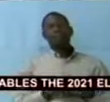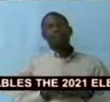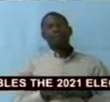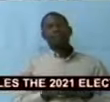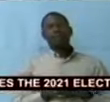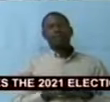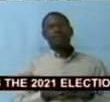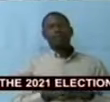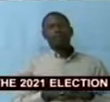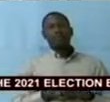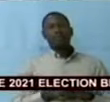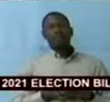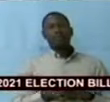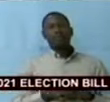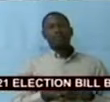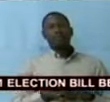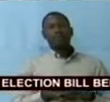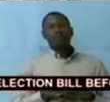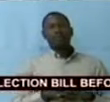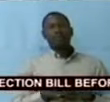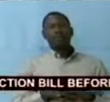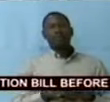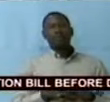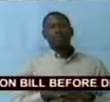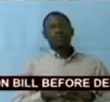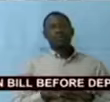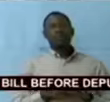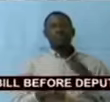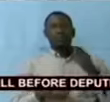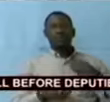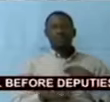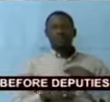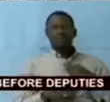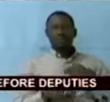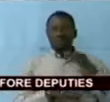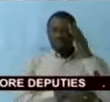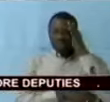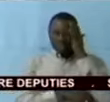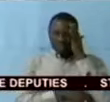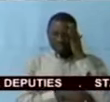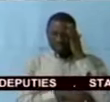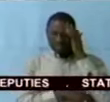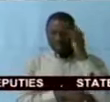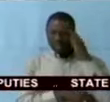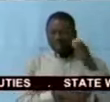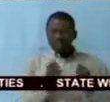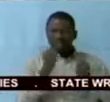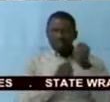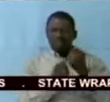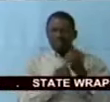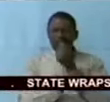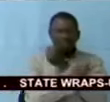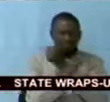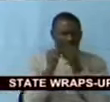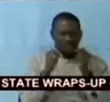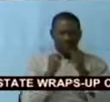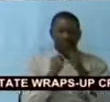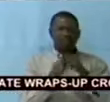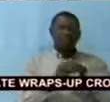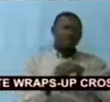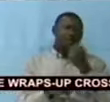But then I, just out of caution, drive safely and carefully. But